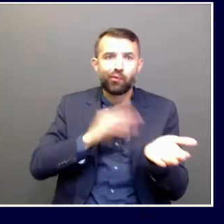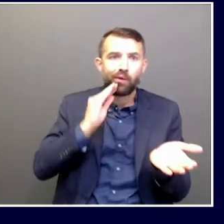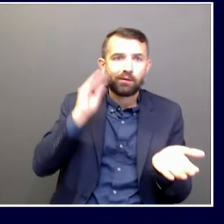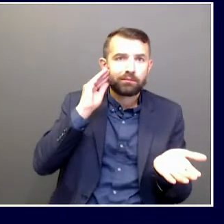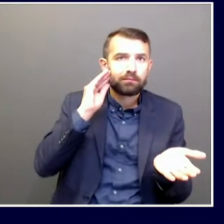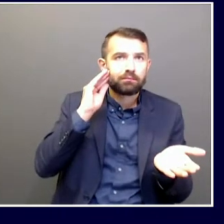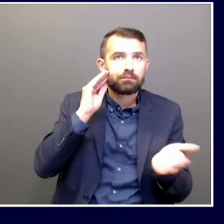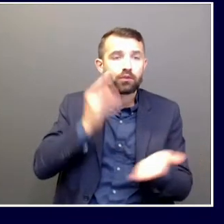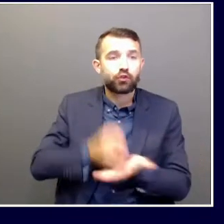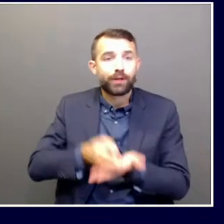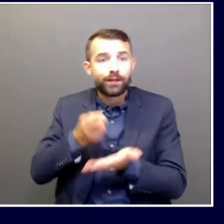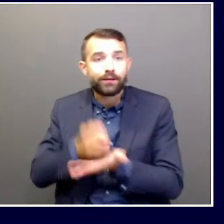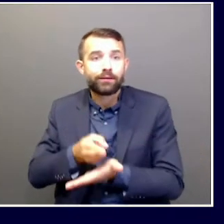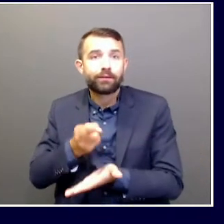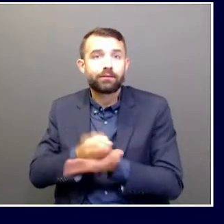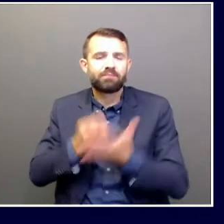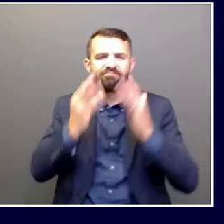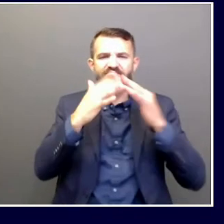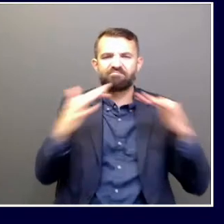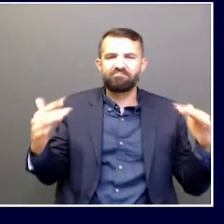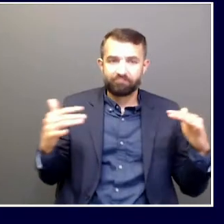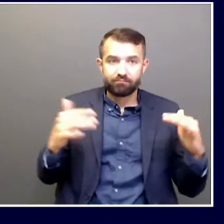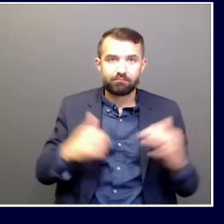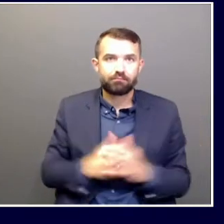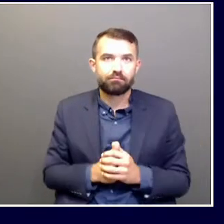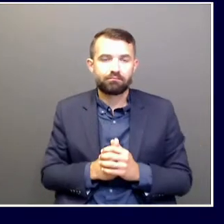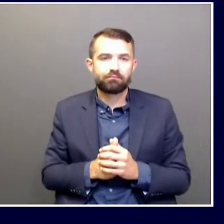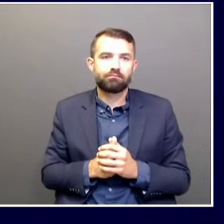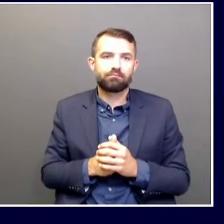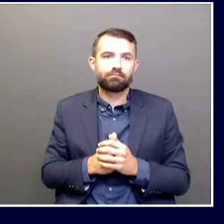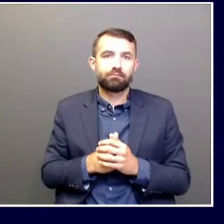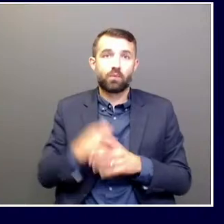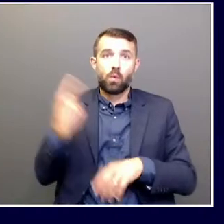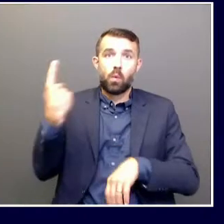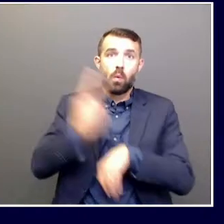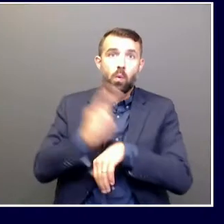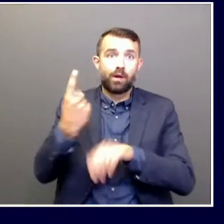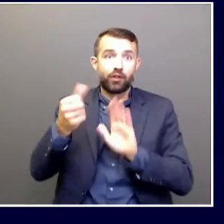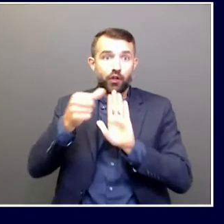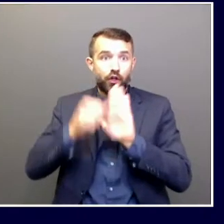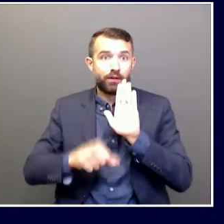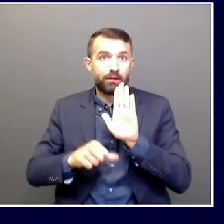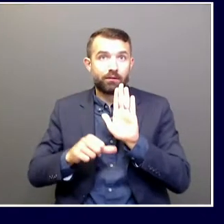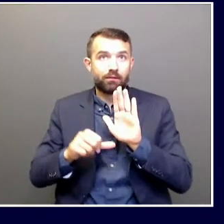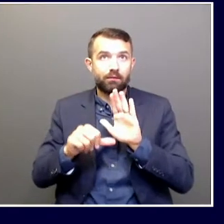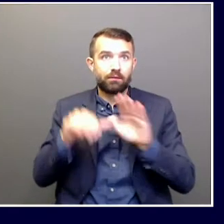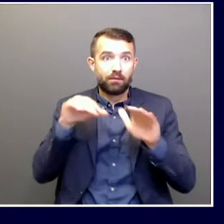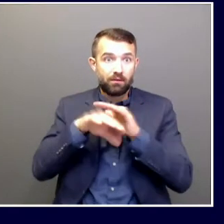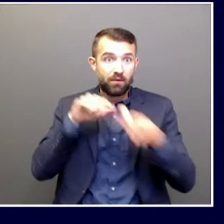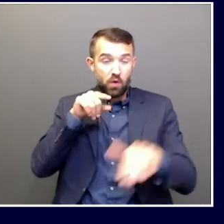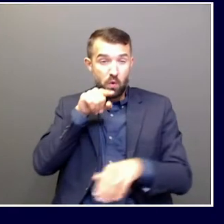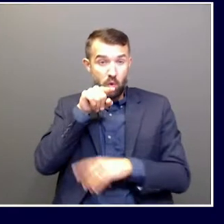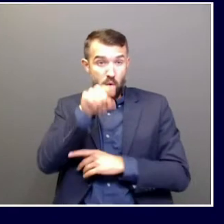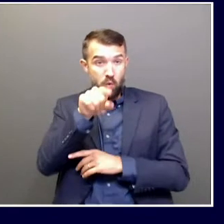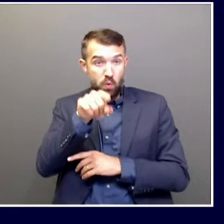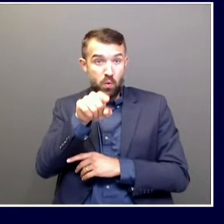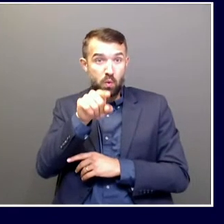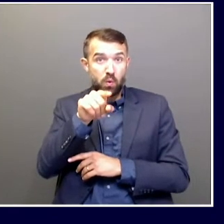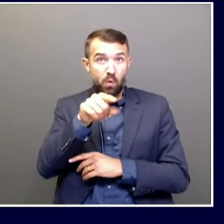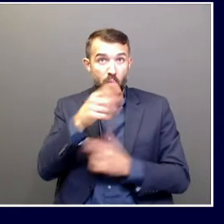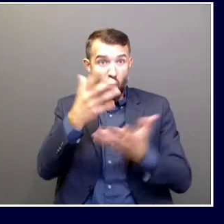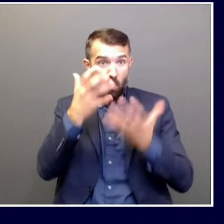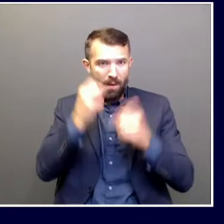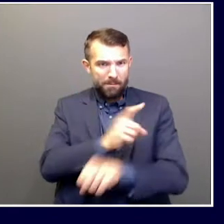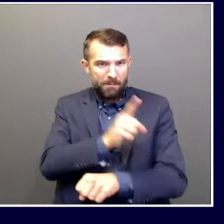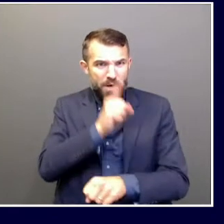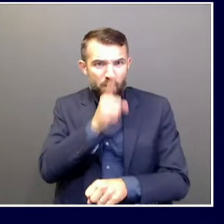have to go in for a procedure in outpatient status, you would want to make darn sure that everybody who took care of you